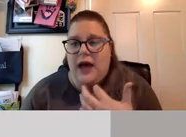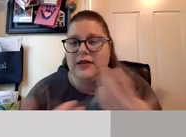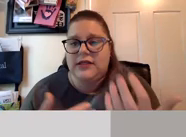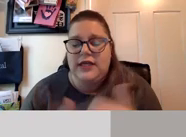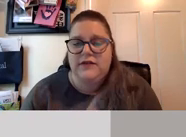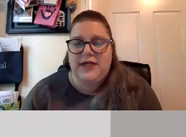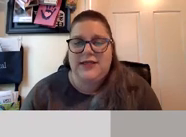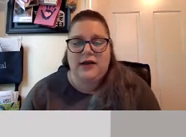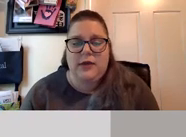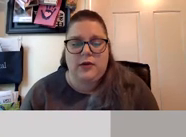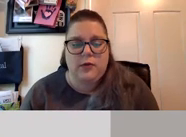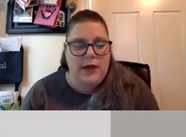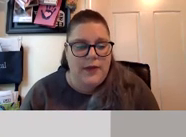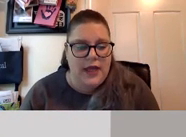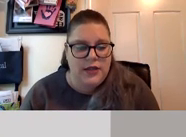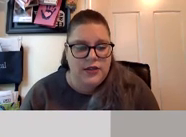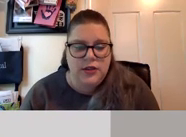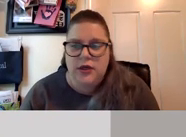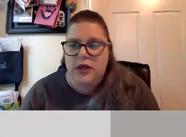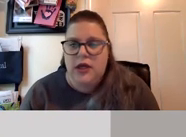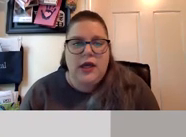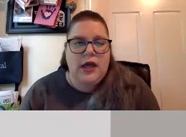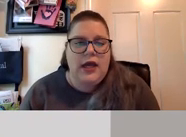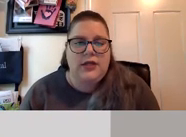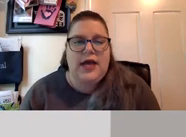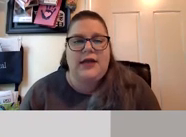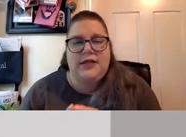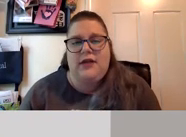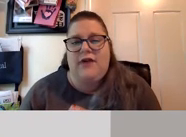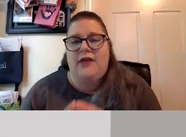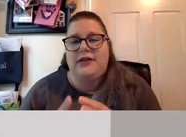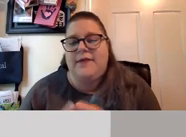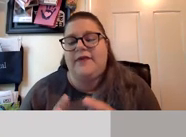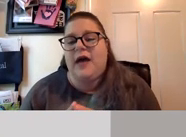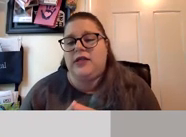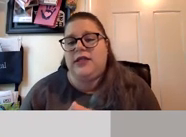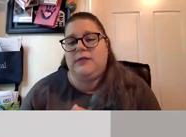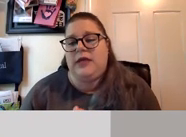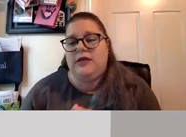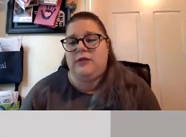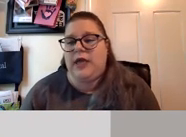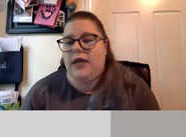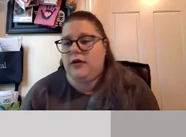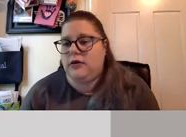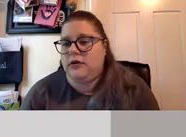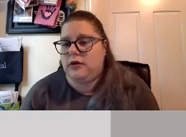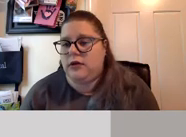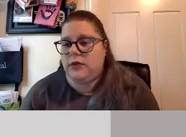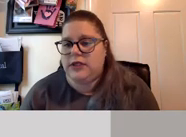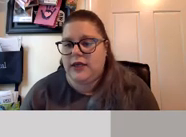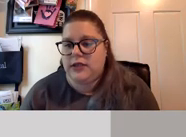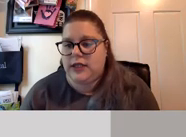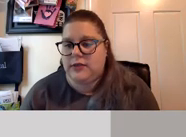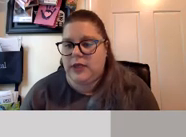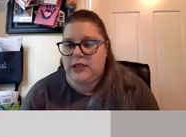labels behind the scenes of any document or web page. And tags identify the type of content that's being displayed. Hold on